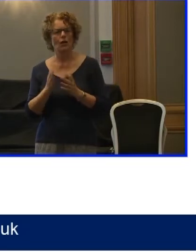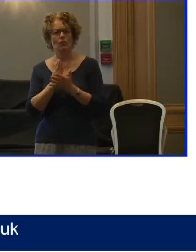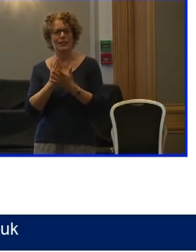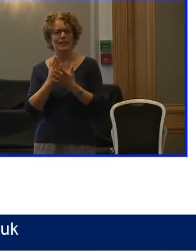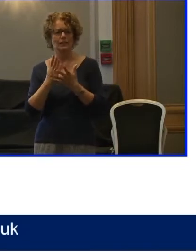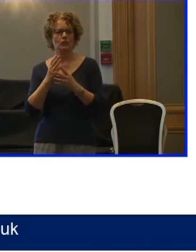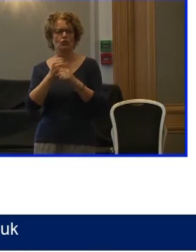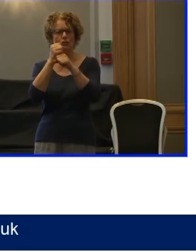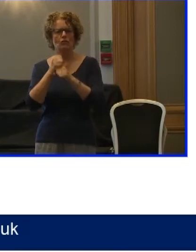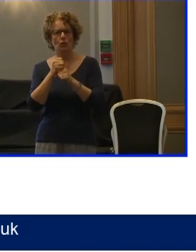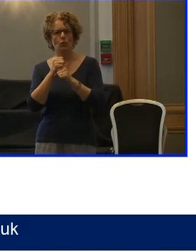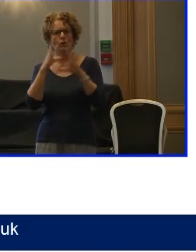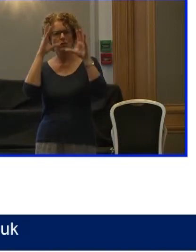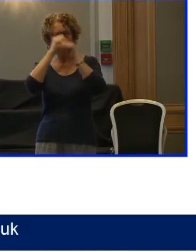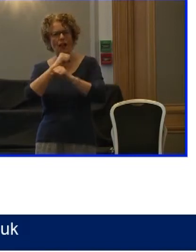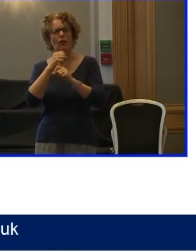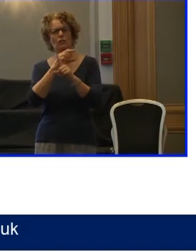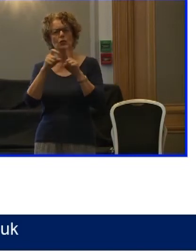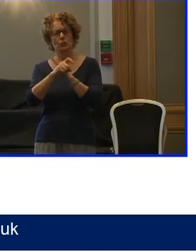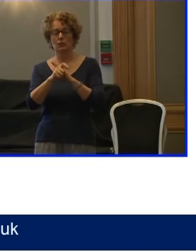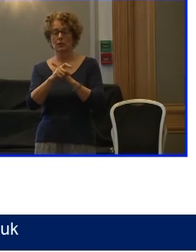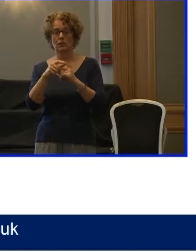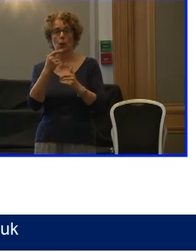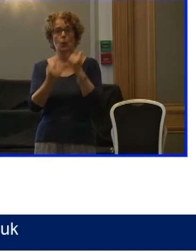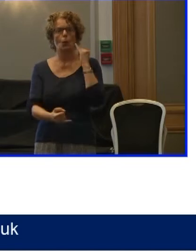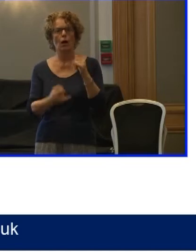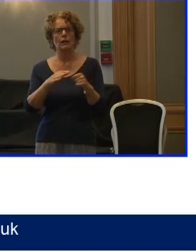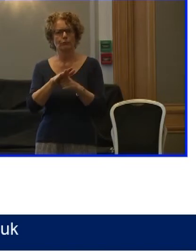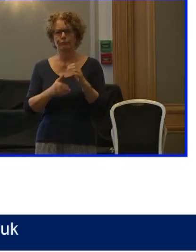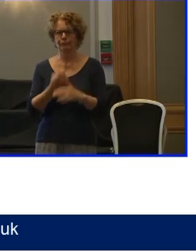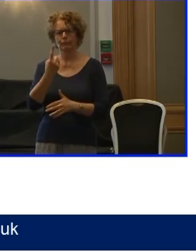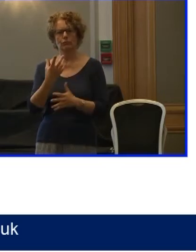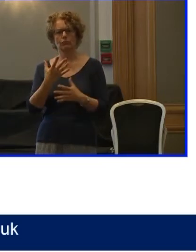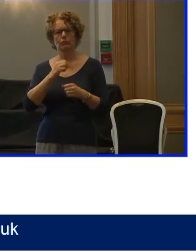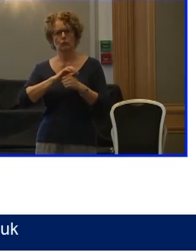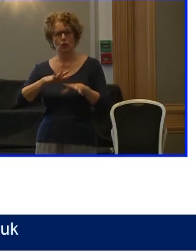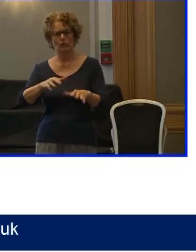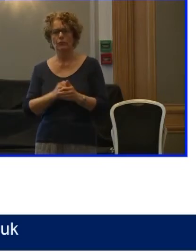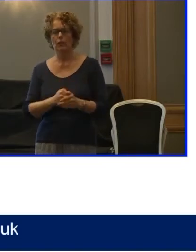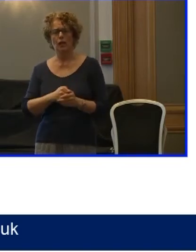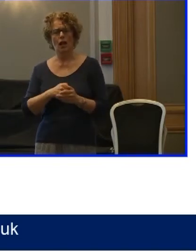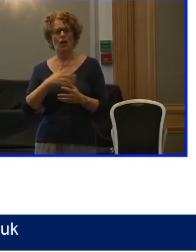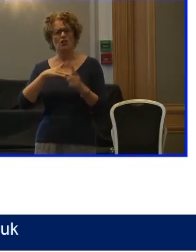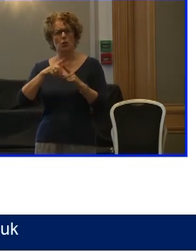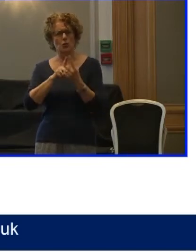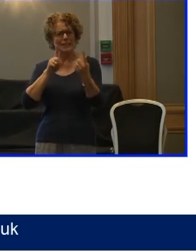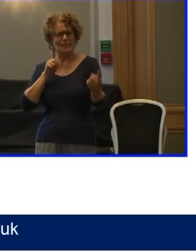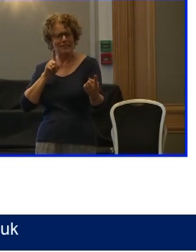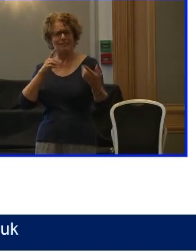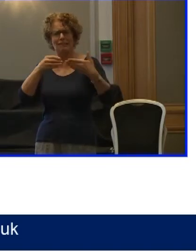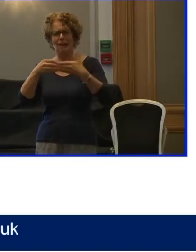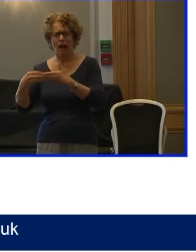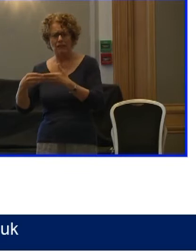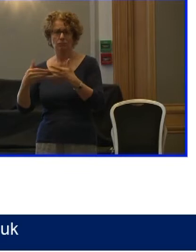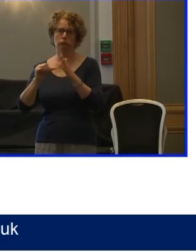general had a much harder than average experience of lockdown due to their sight loss. Social distancing, guiding, all became extremely